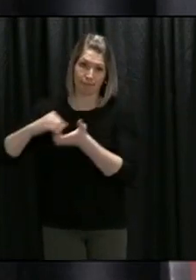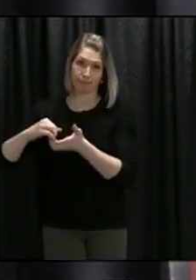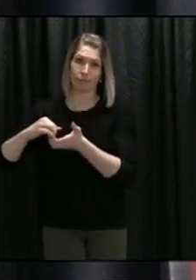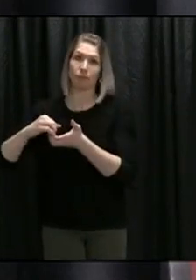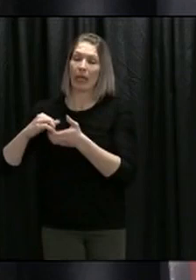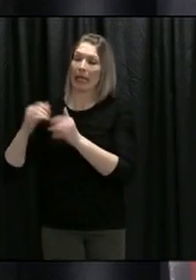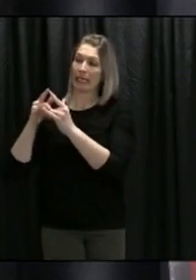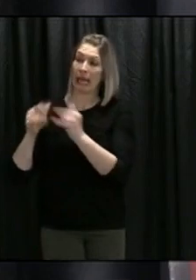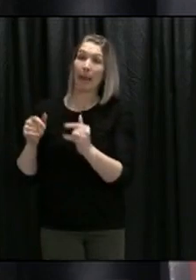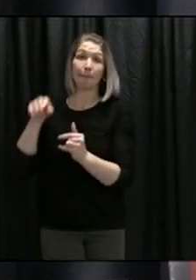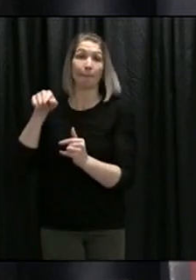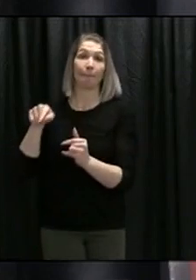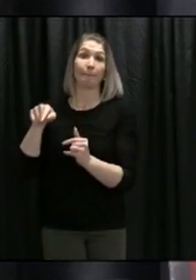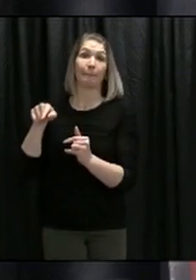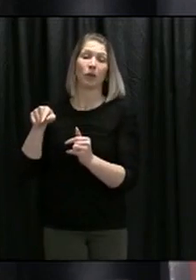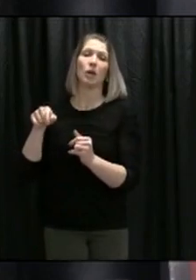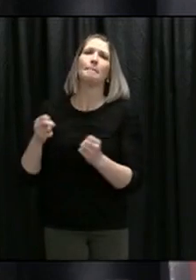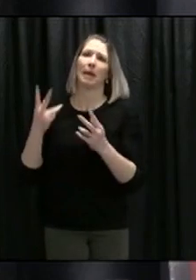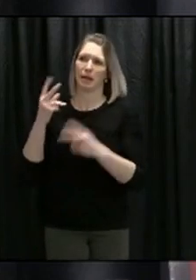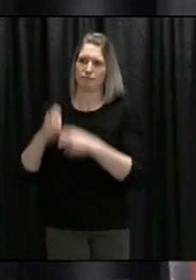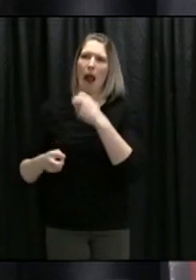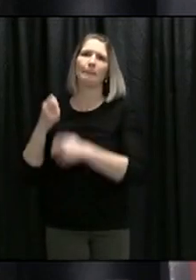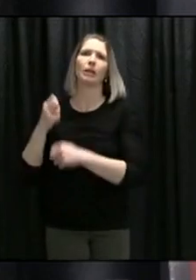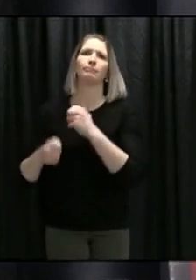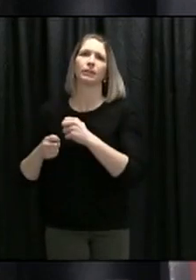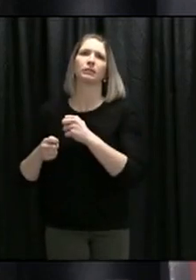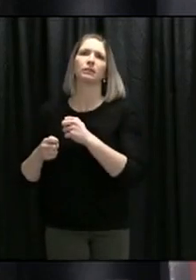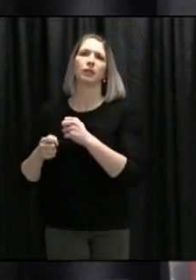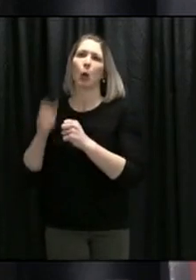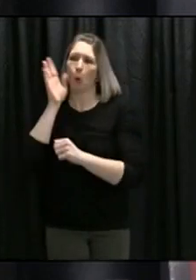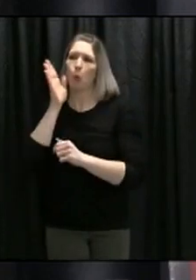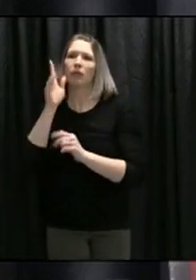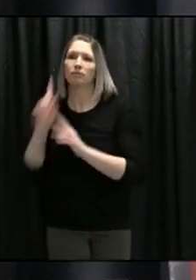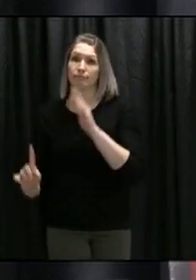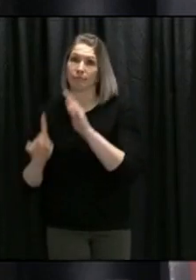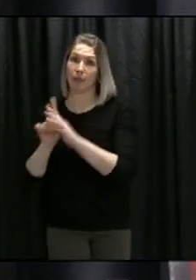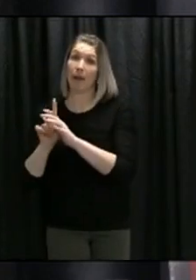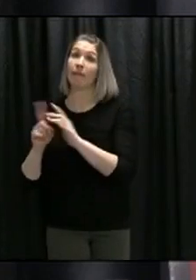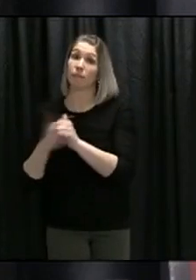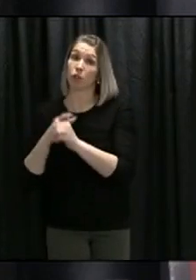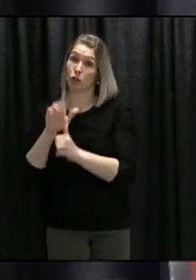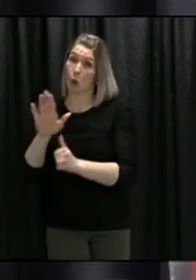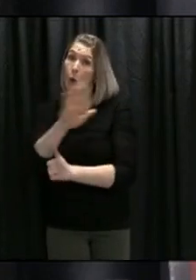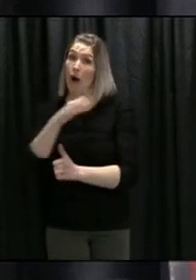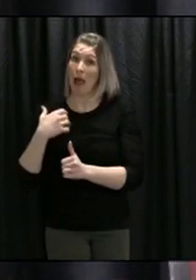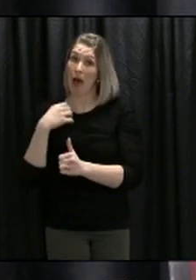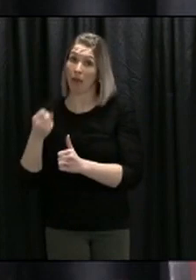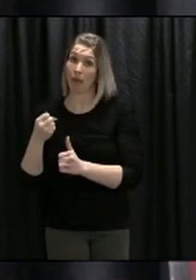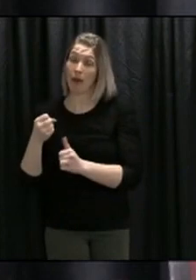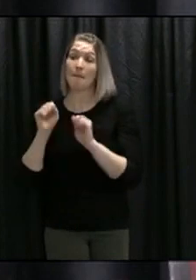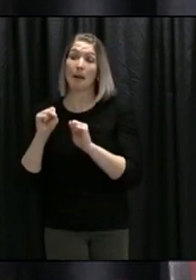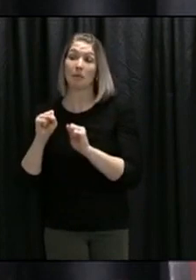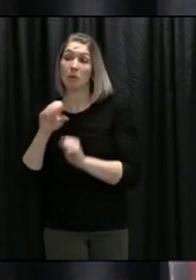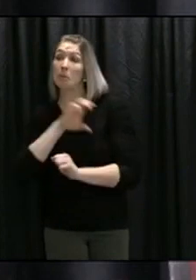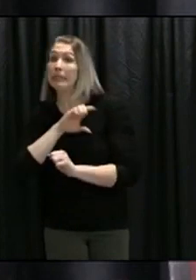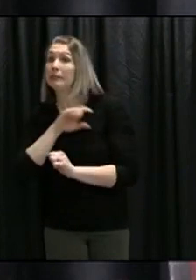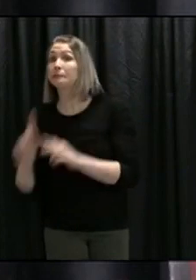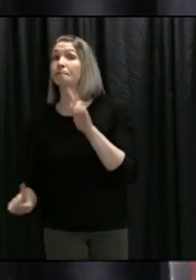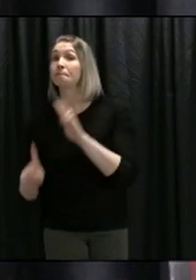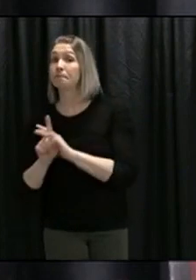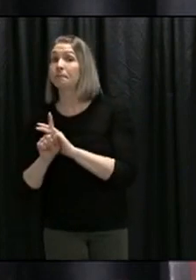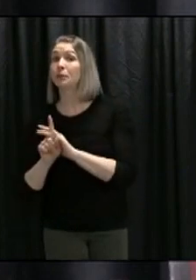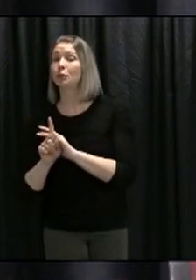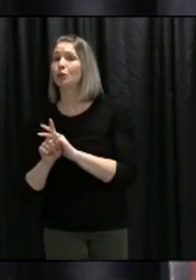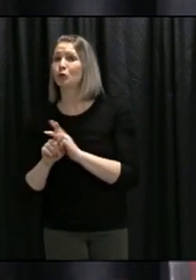problems from a variety of sources, not least of which will be your health. And I would really encourage you to